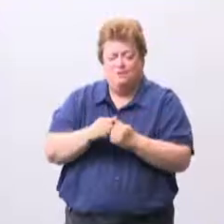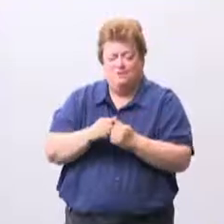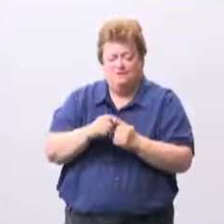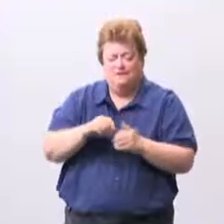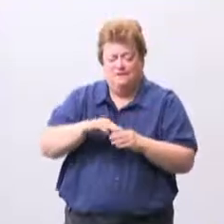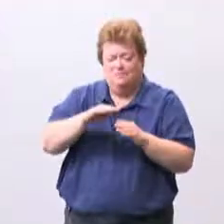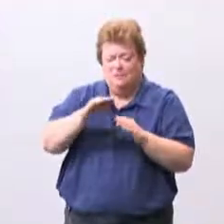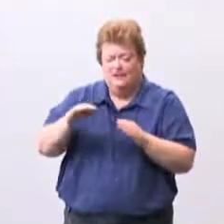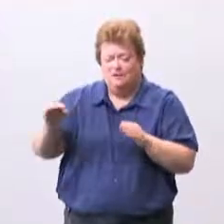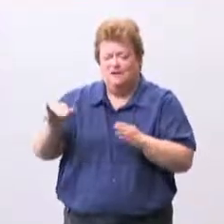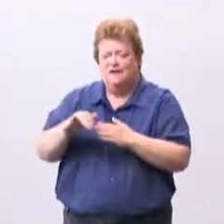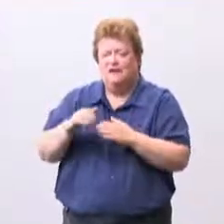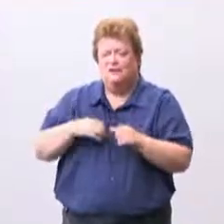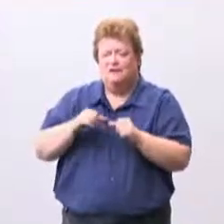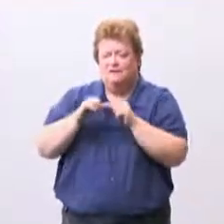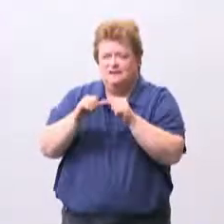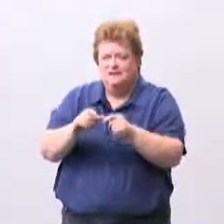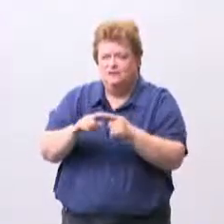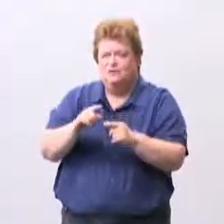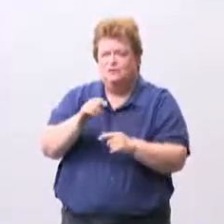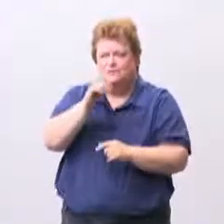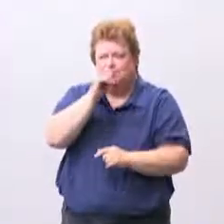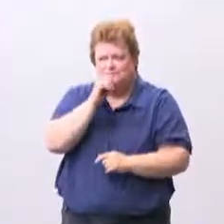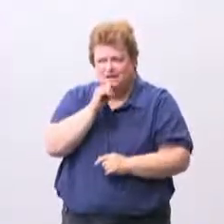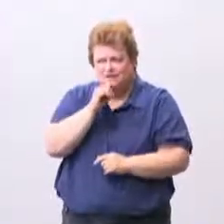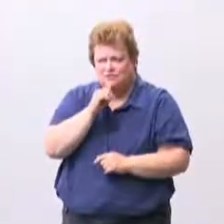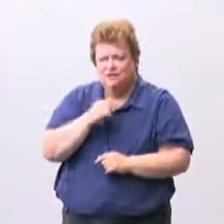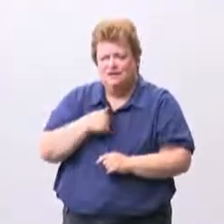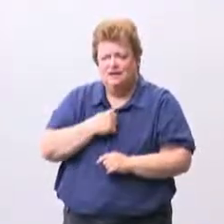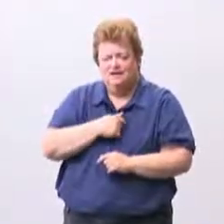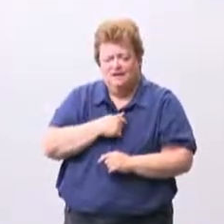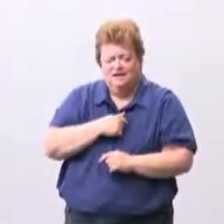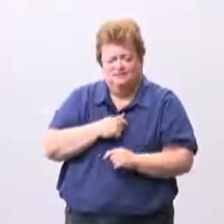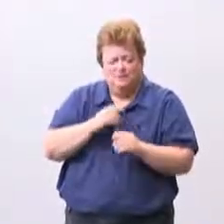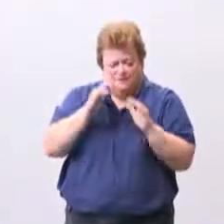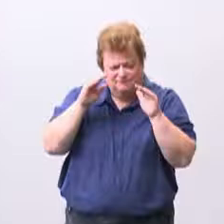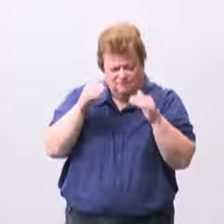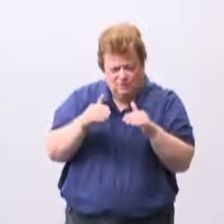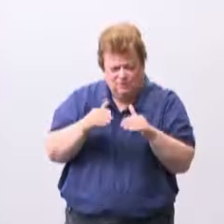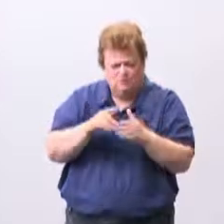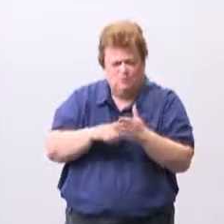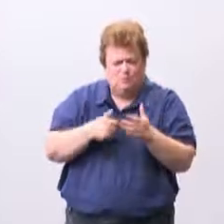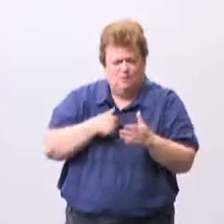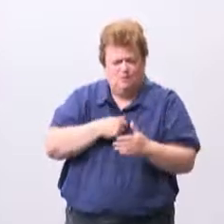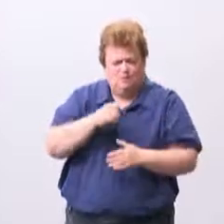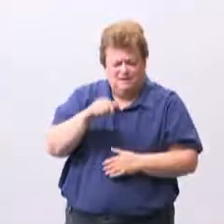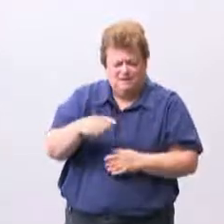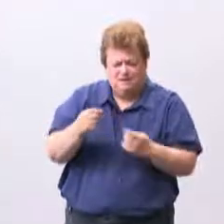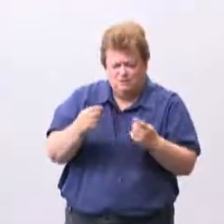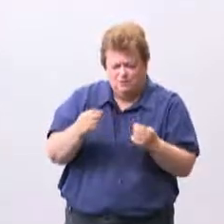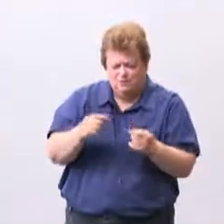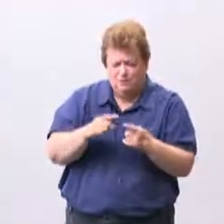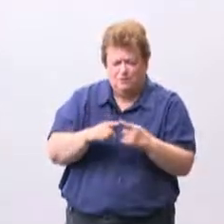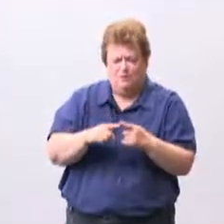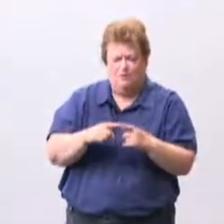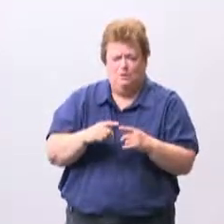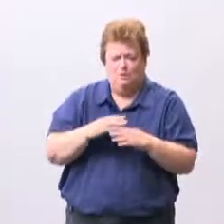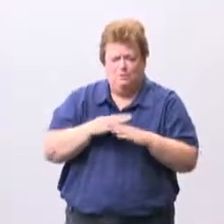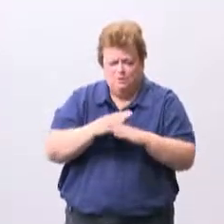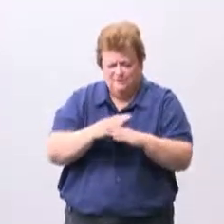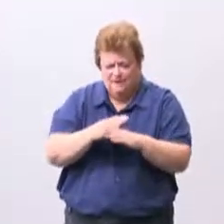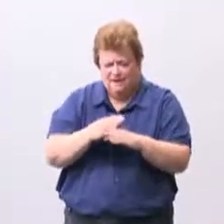indicators that we continue to be patient. If we stay focused on what we need to do, further decrease the risk